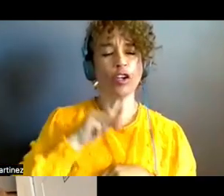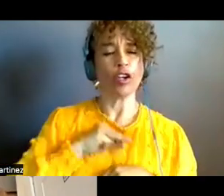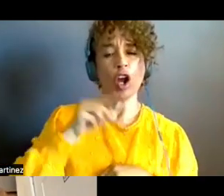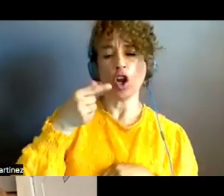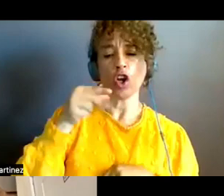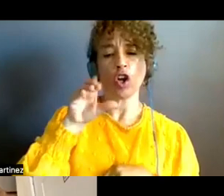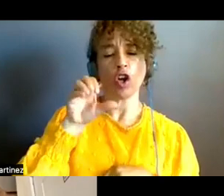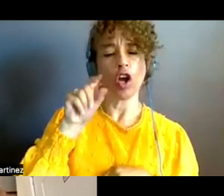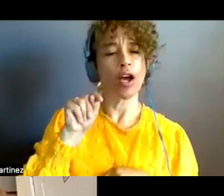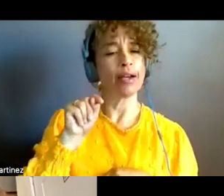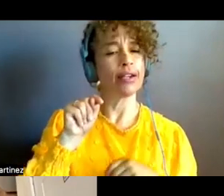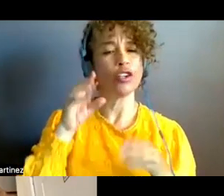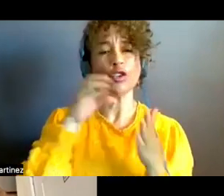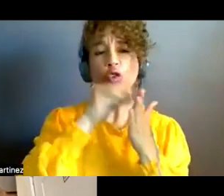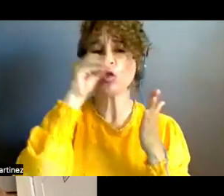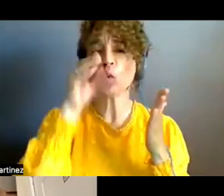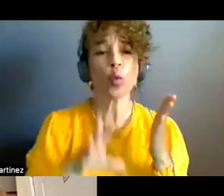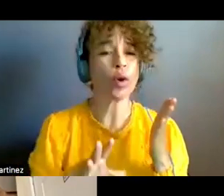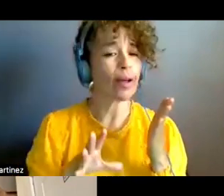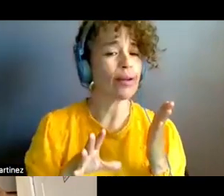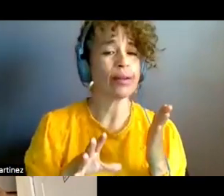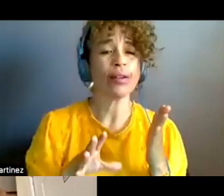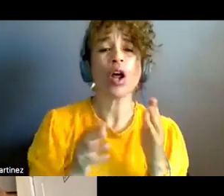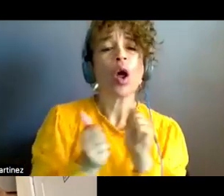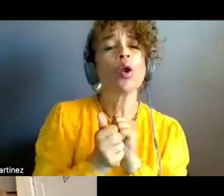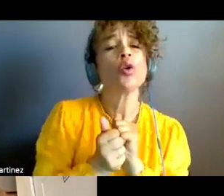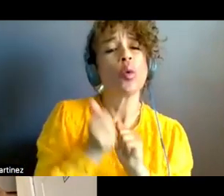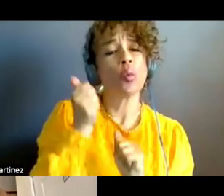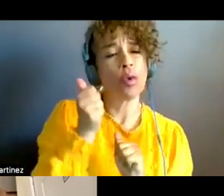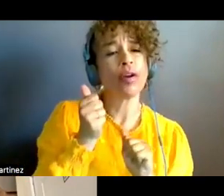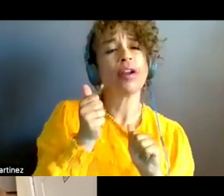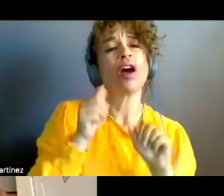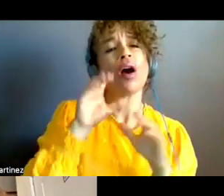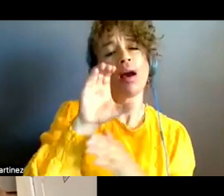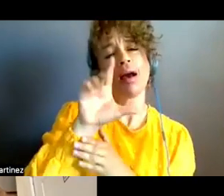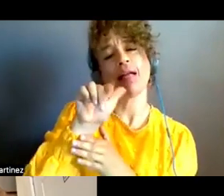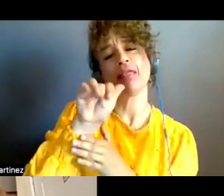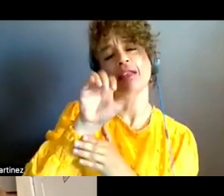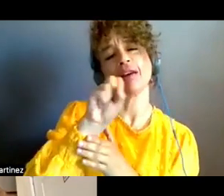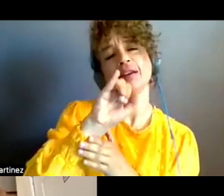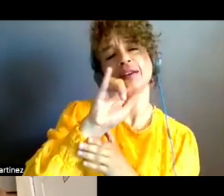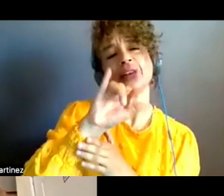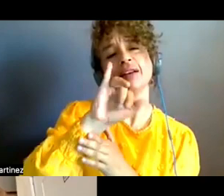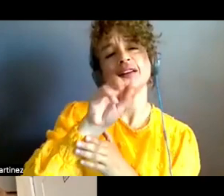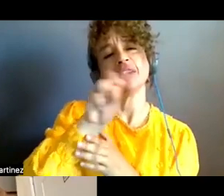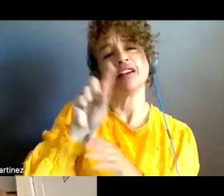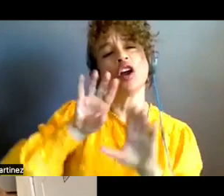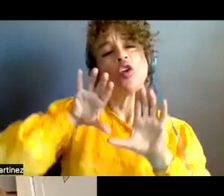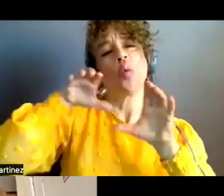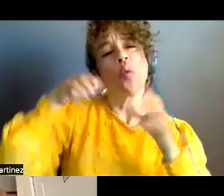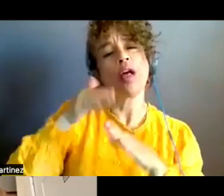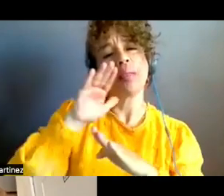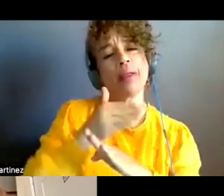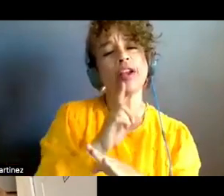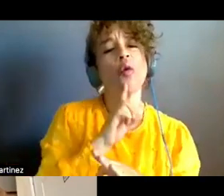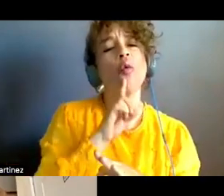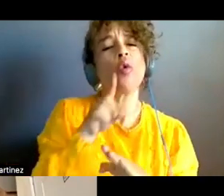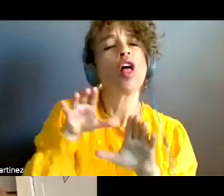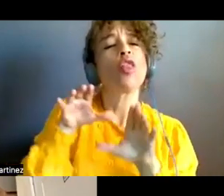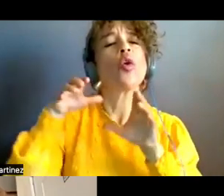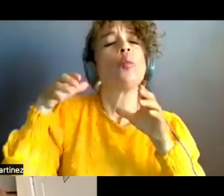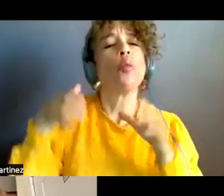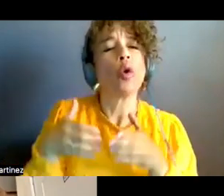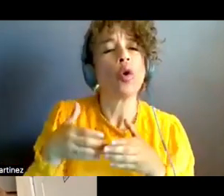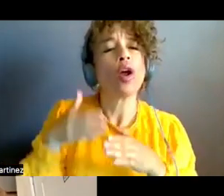artists, students, mostly classical, but also we have jazz, we have world music. So it really is a world